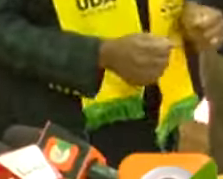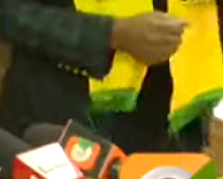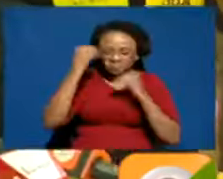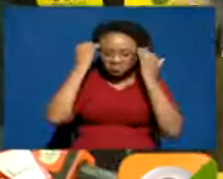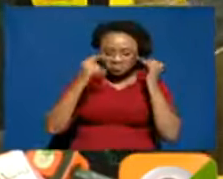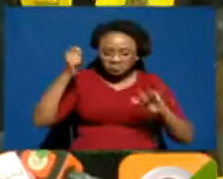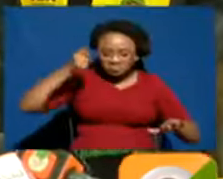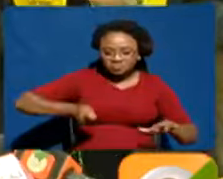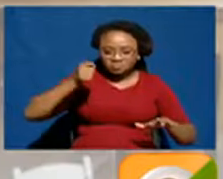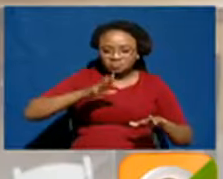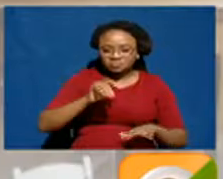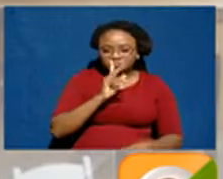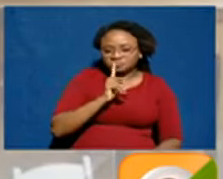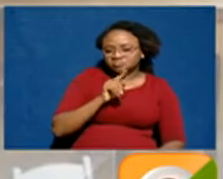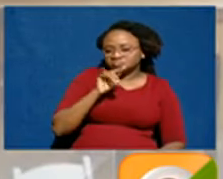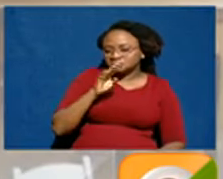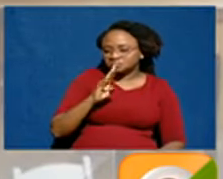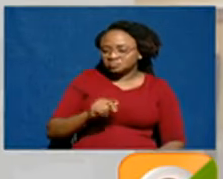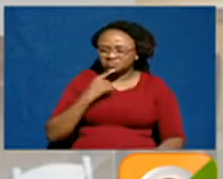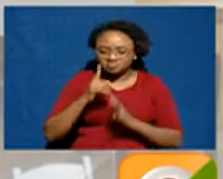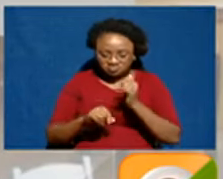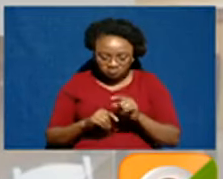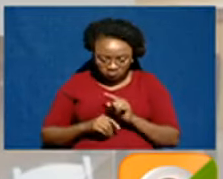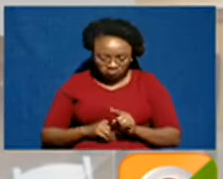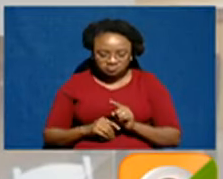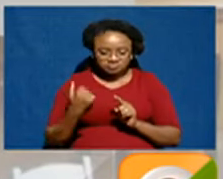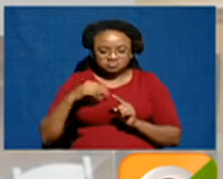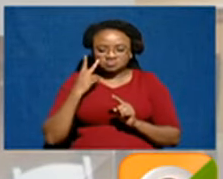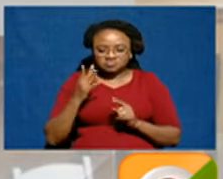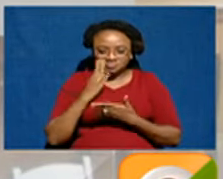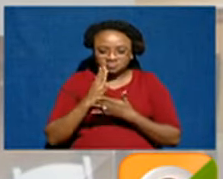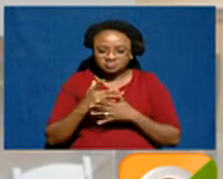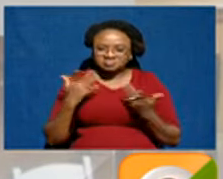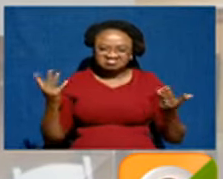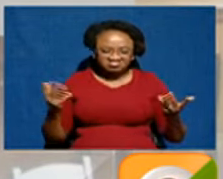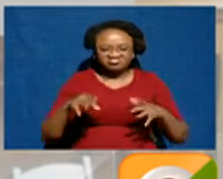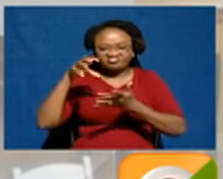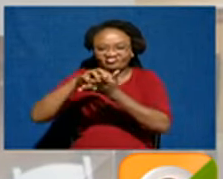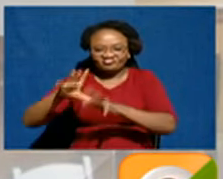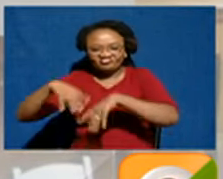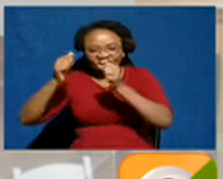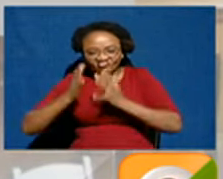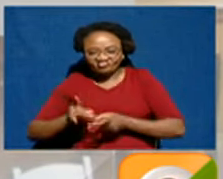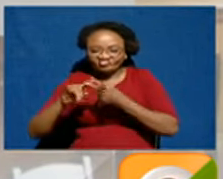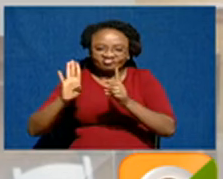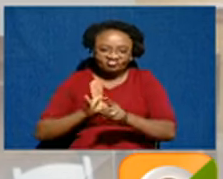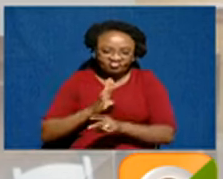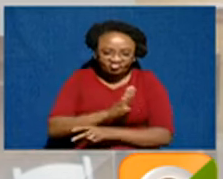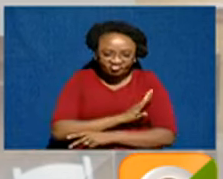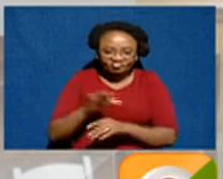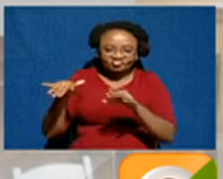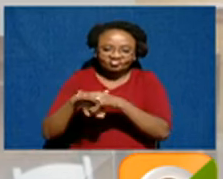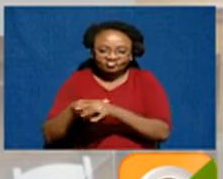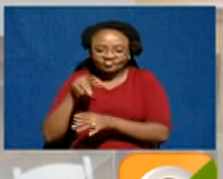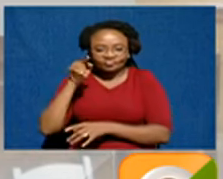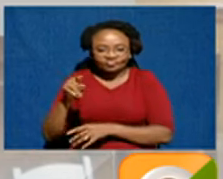filed by Katiba Institute. The ruling says, quote, "We find and hold that positions of chairpersons and members of boards of state